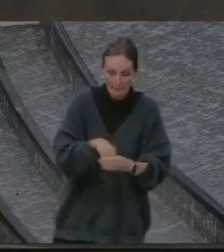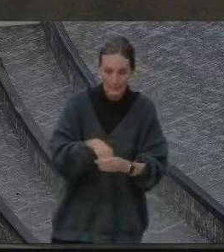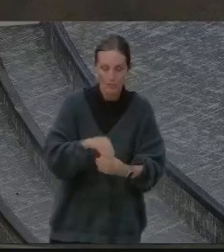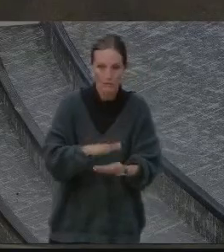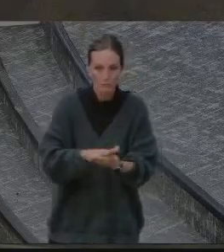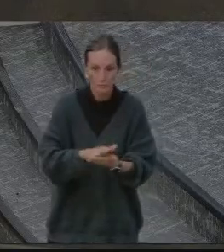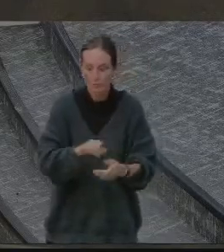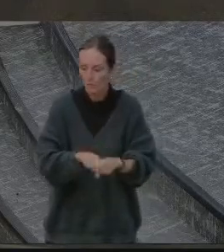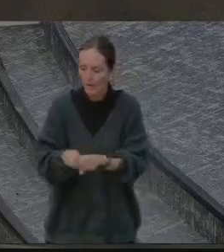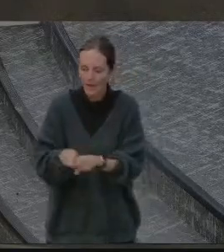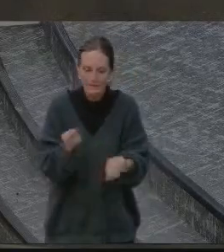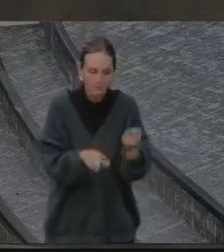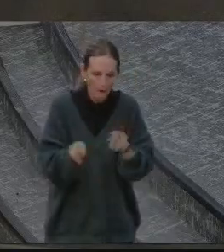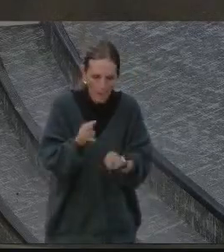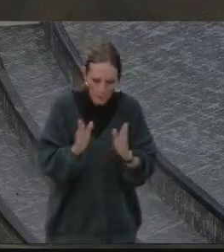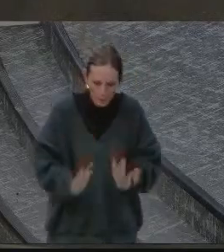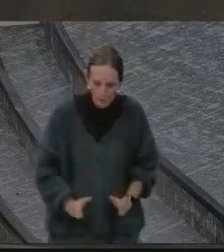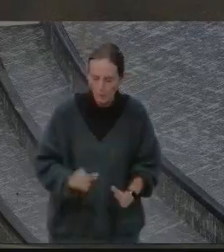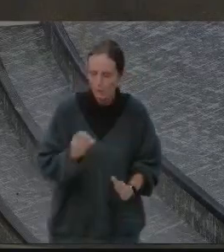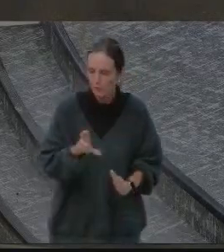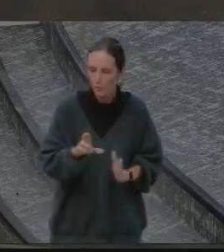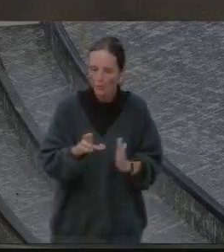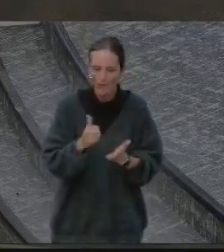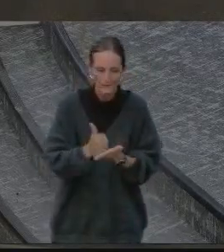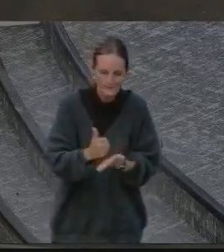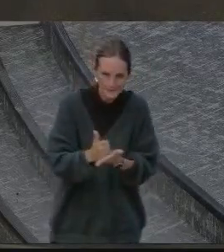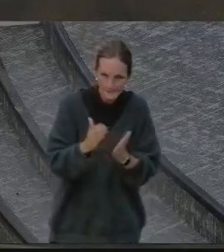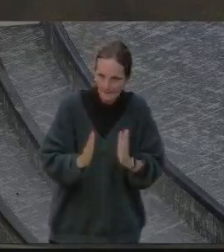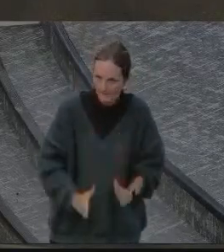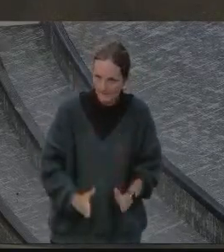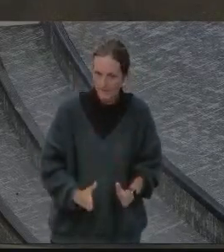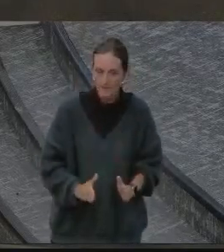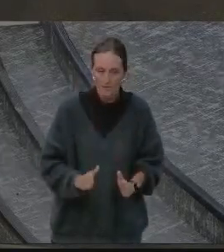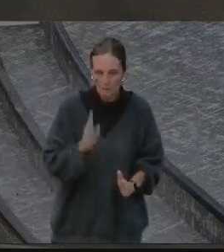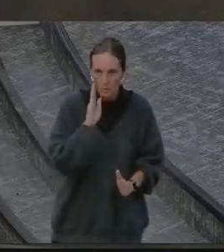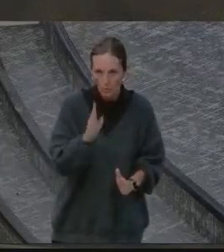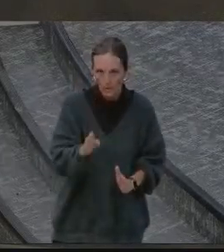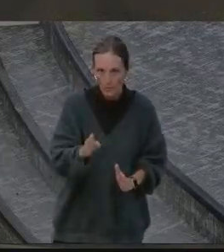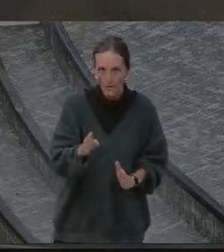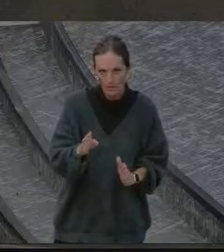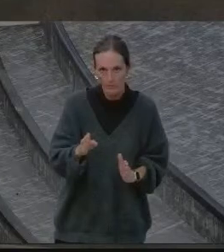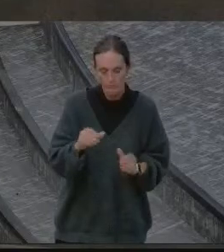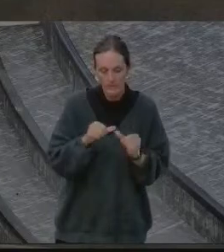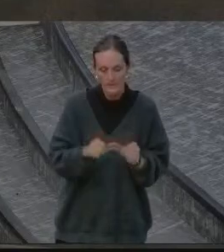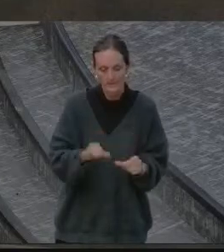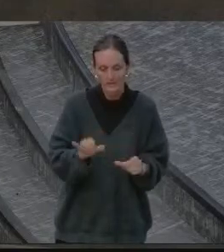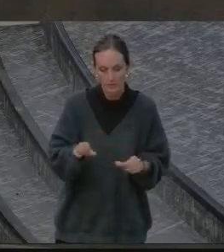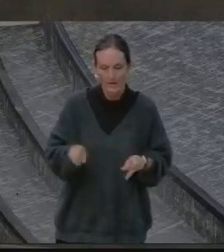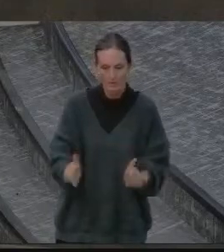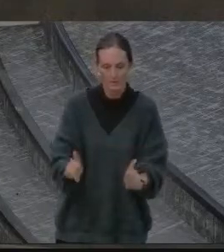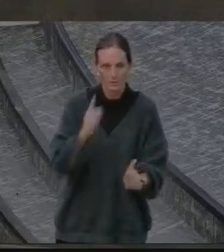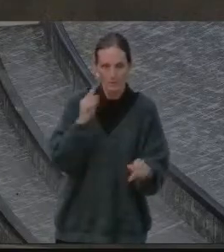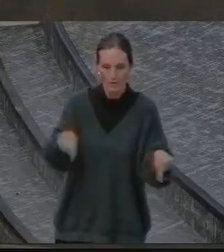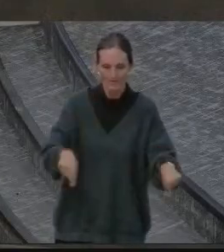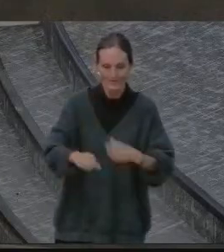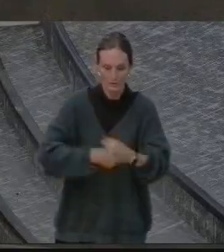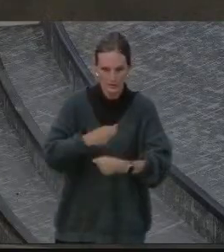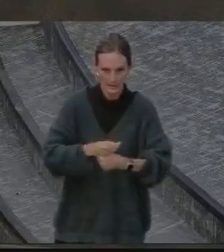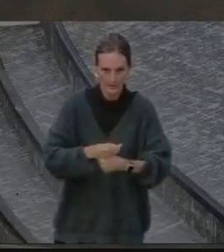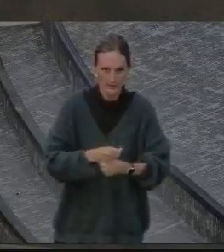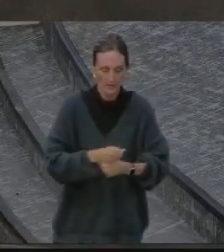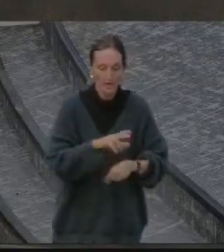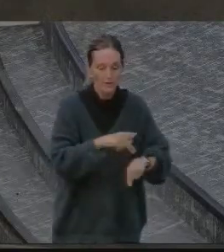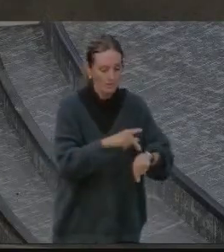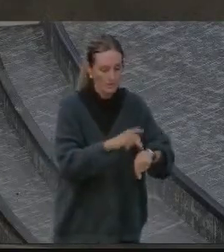monitors or reading assistants and other capacities. We will continue that opportunity for this school year. Principals were